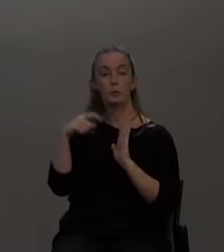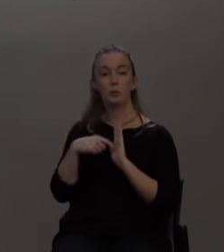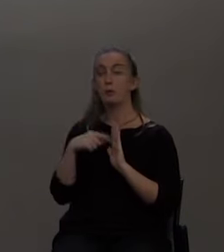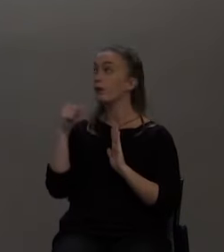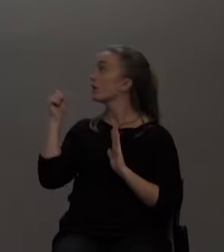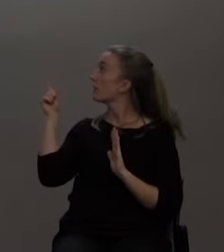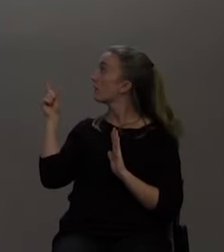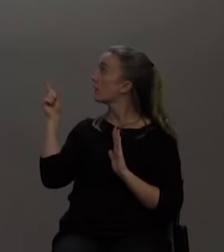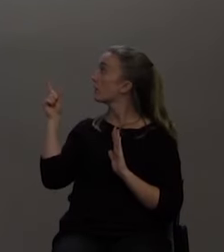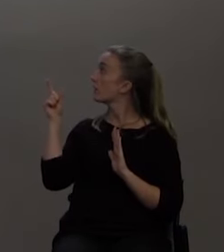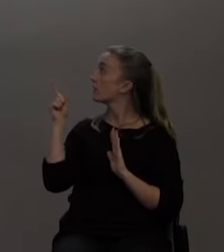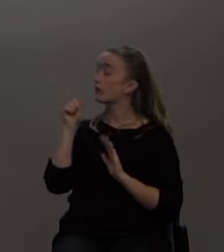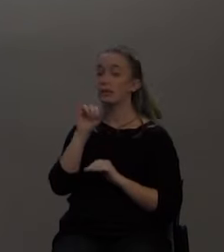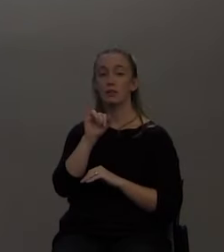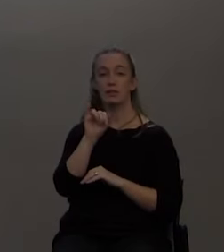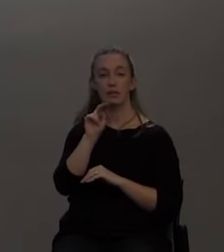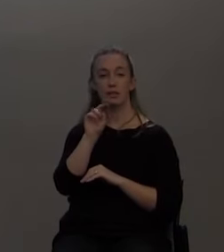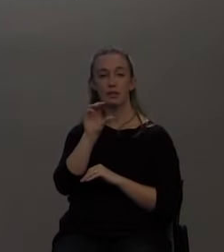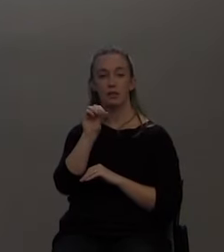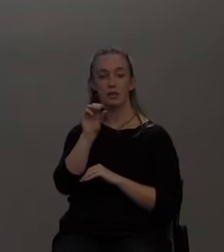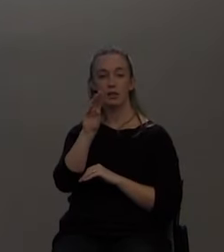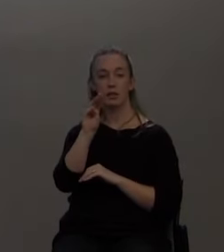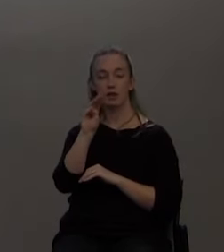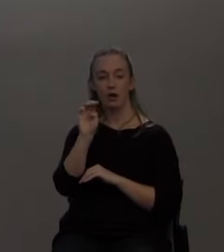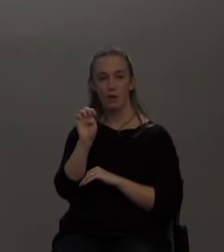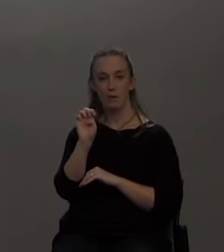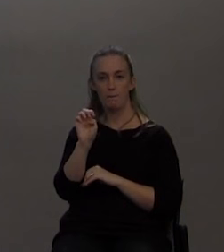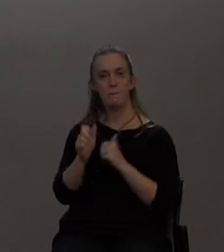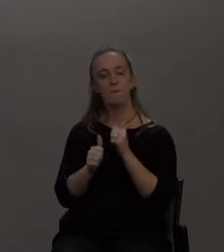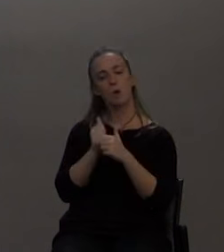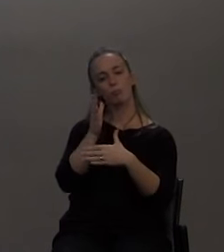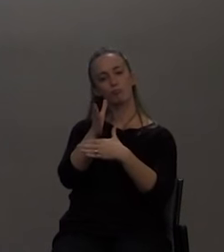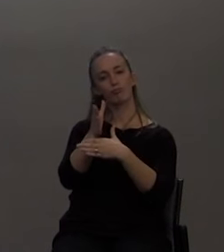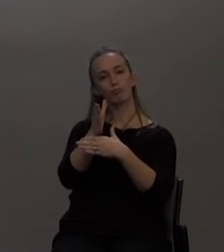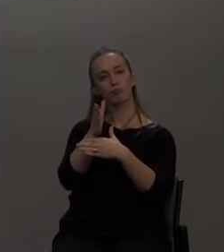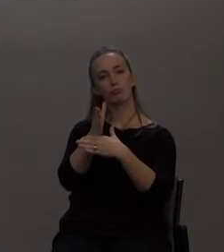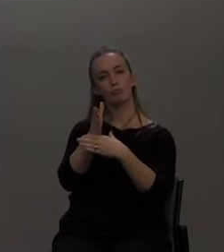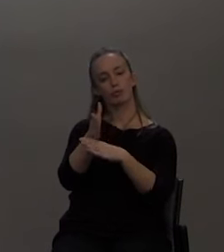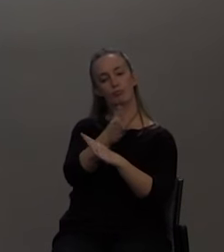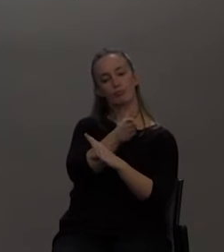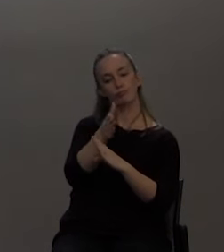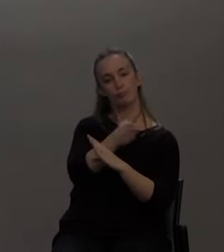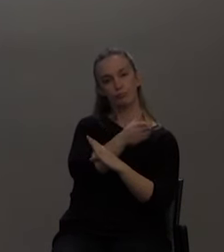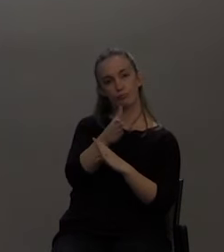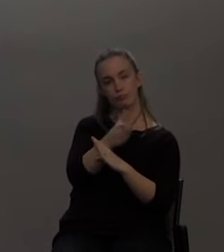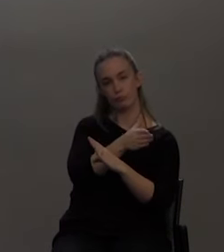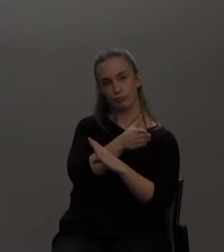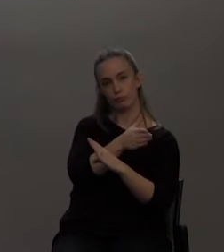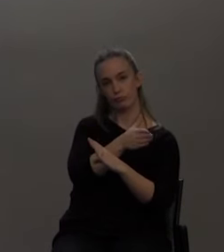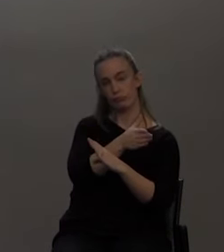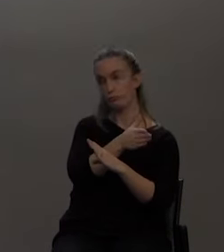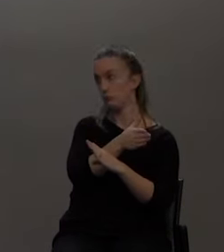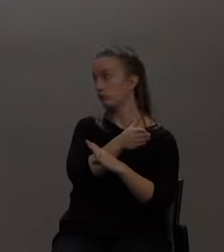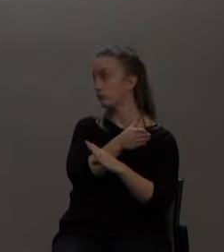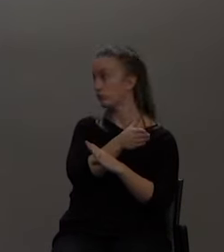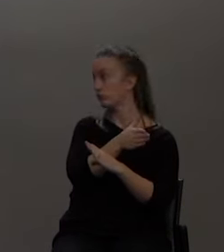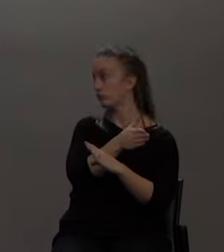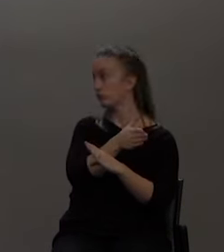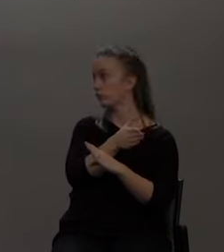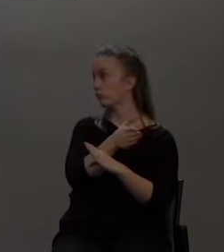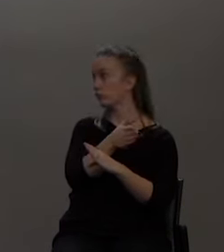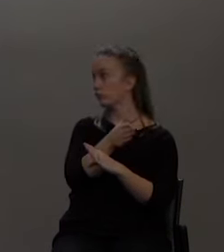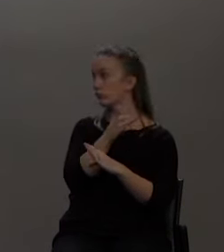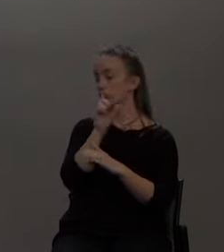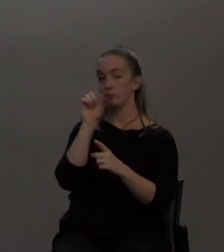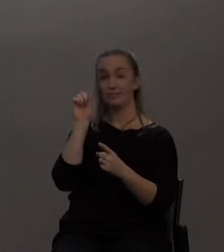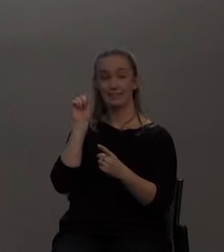the distribution of incomes is primarily in the moderate and lower income households. And there are